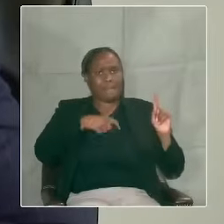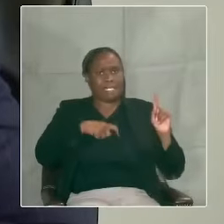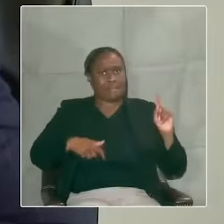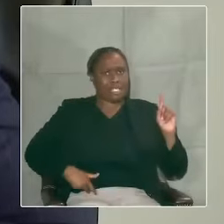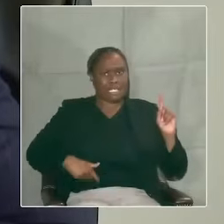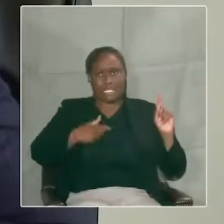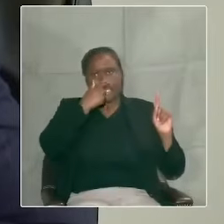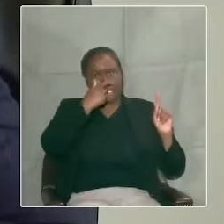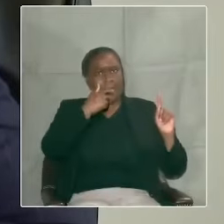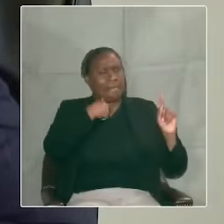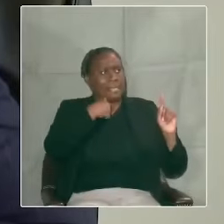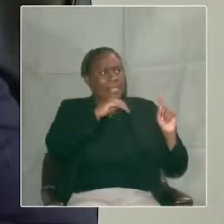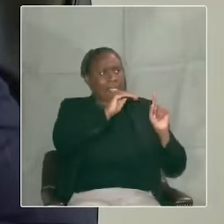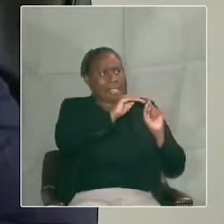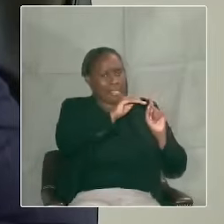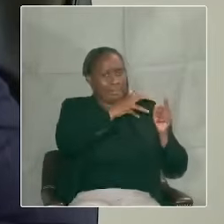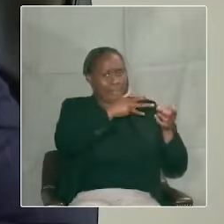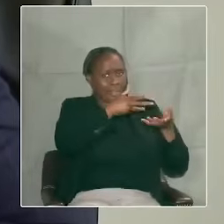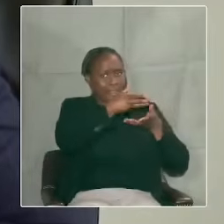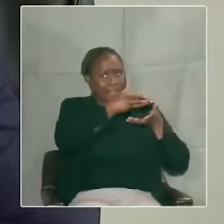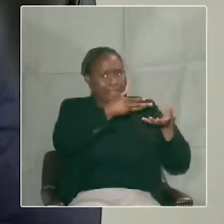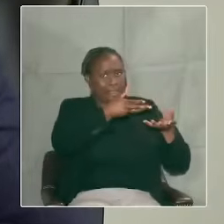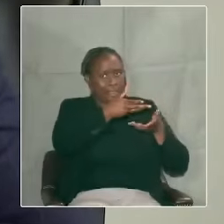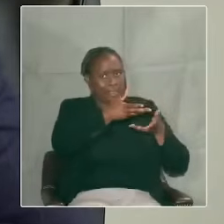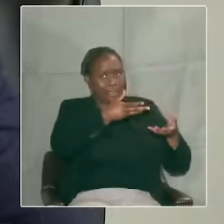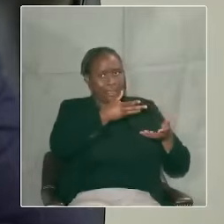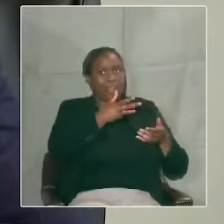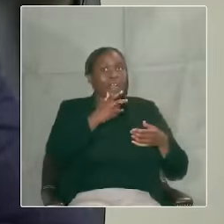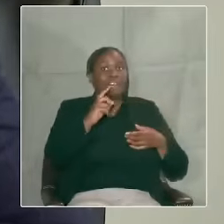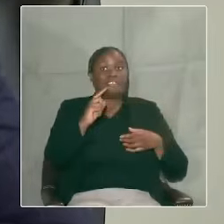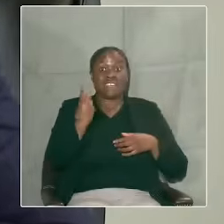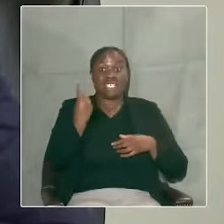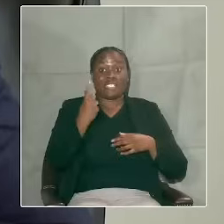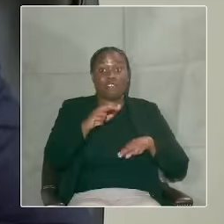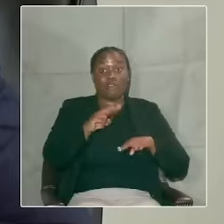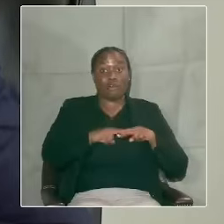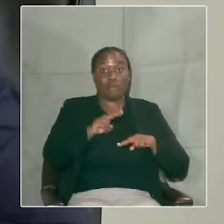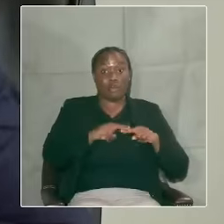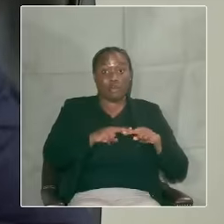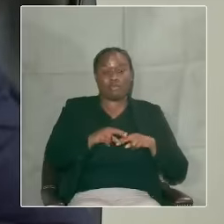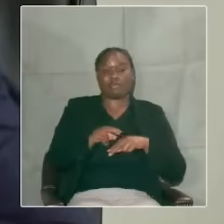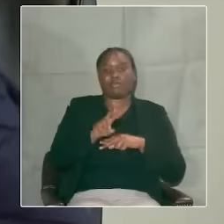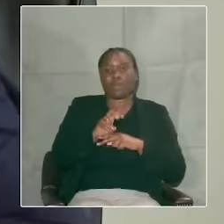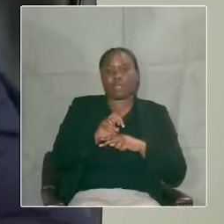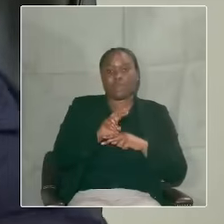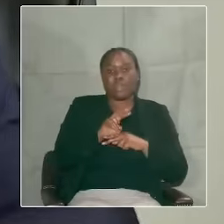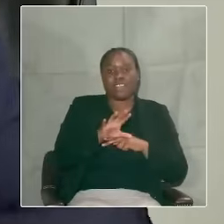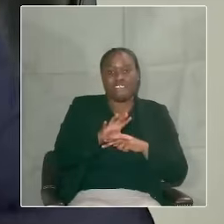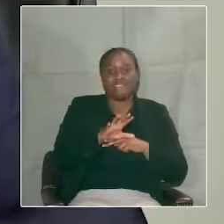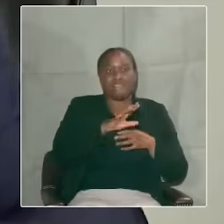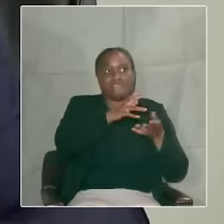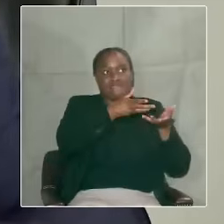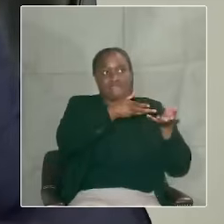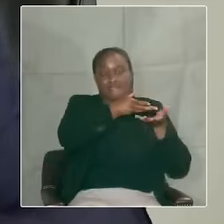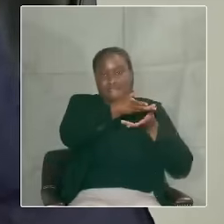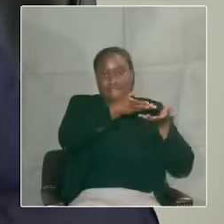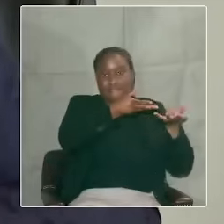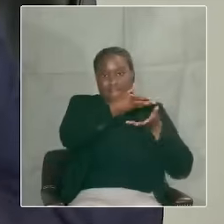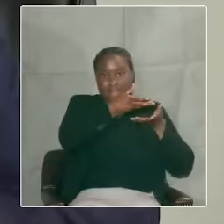issue. I spoke to the President on the 1st of February 2025.